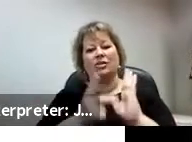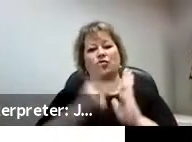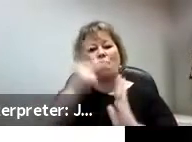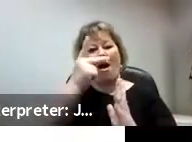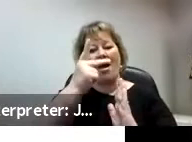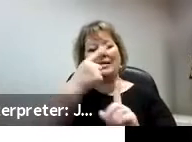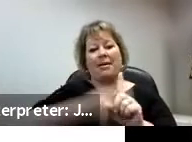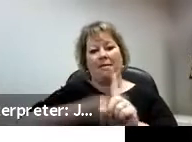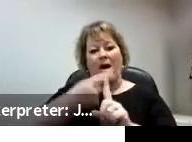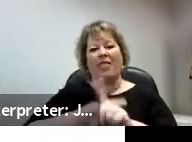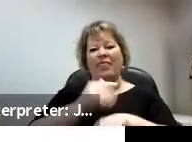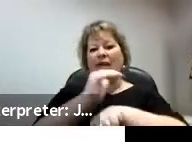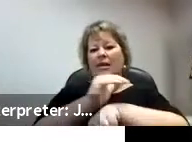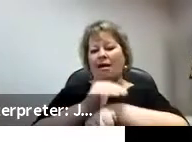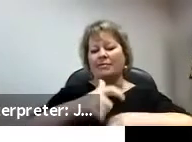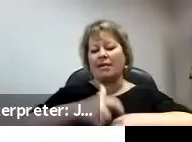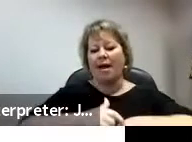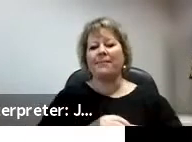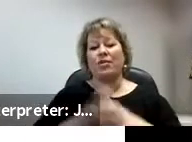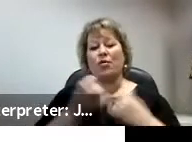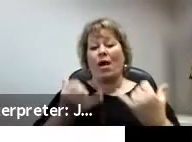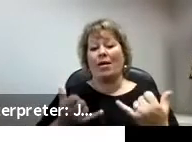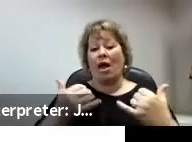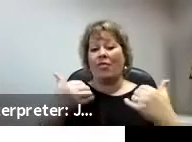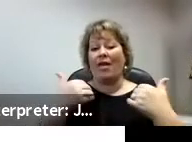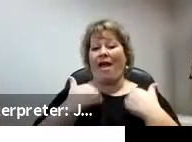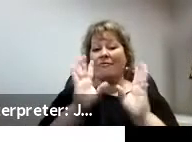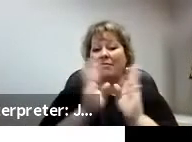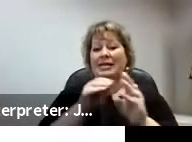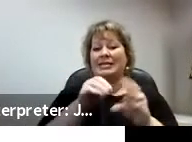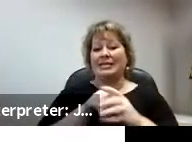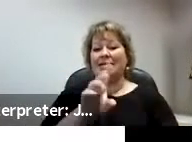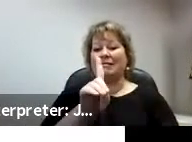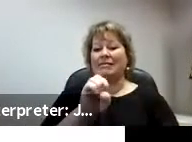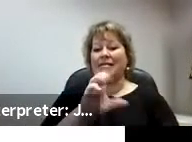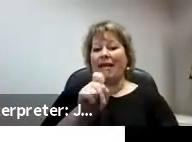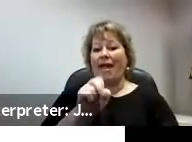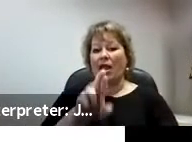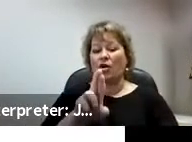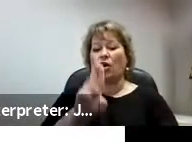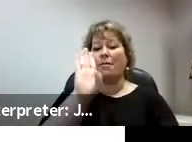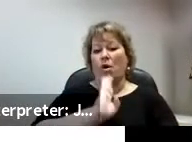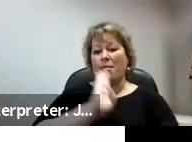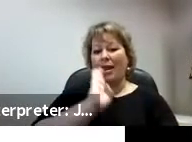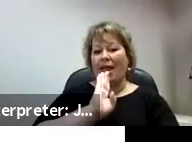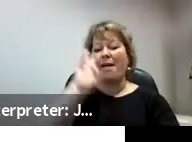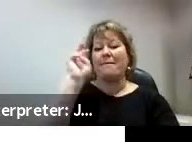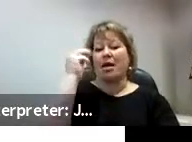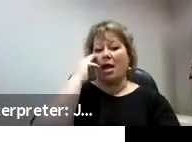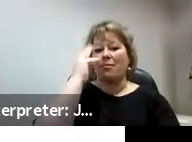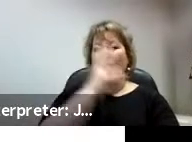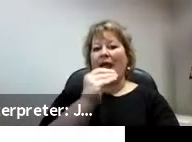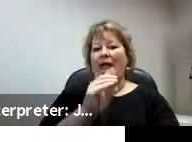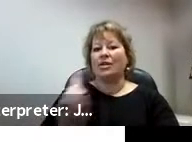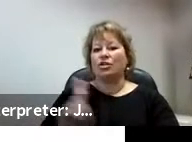evenings. Currently, Connections holds meetings in Decatur, Birmingham, Montgomery, and Dothan.